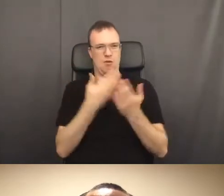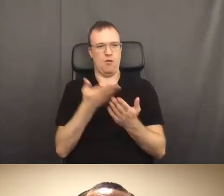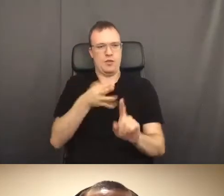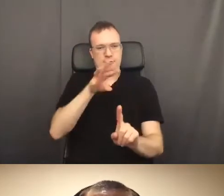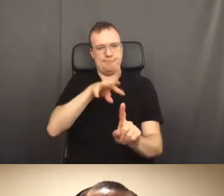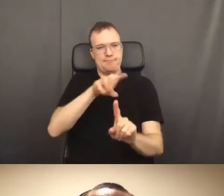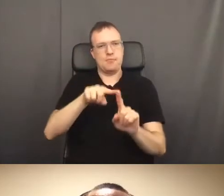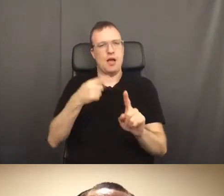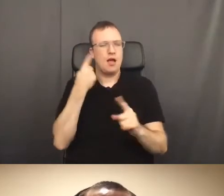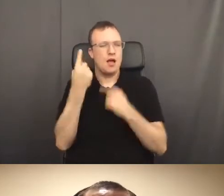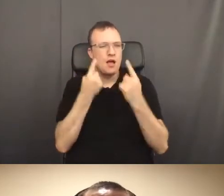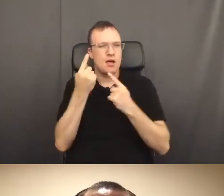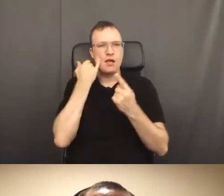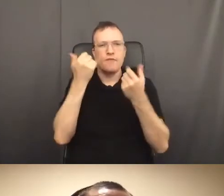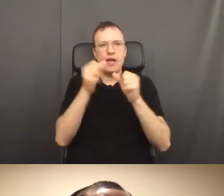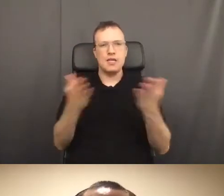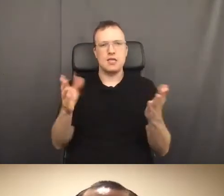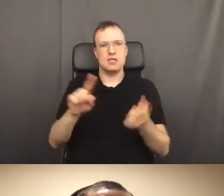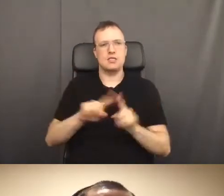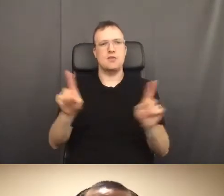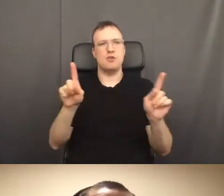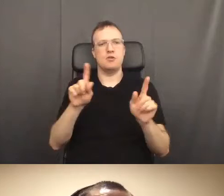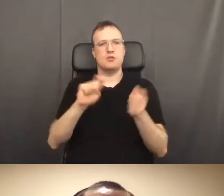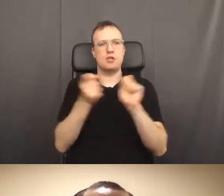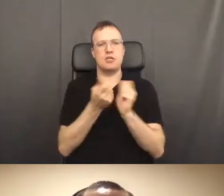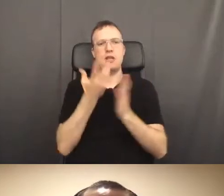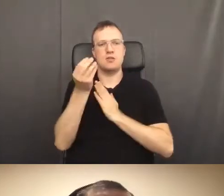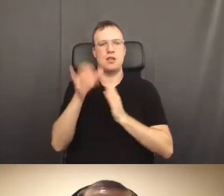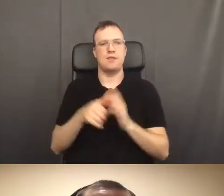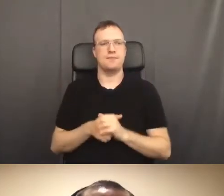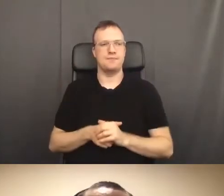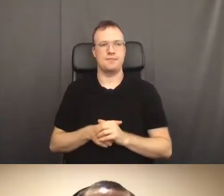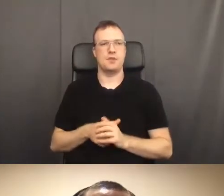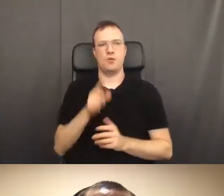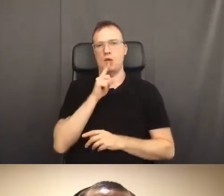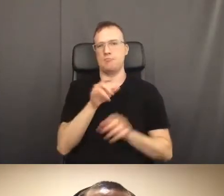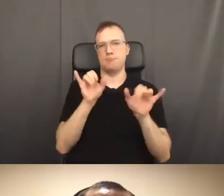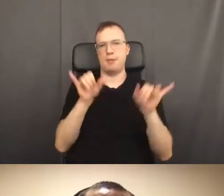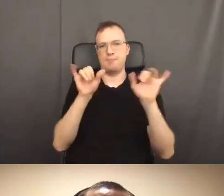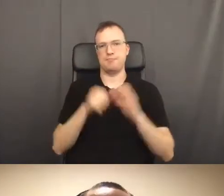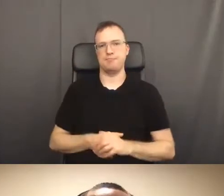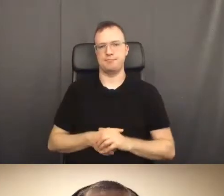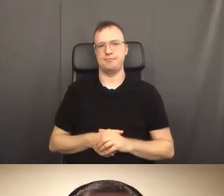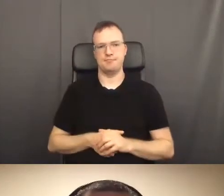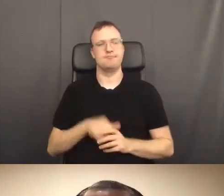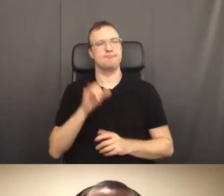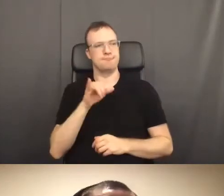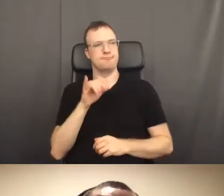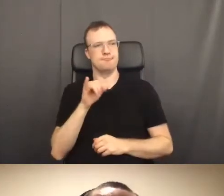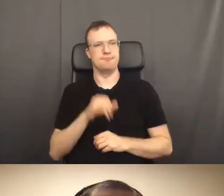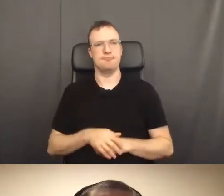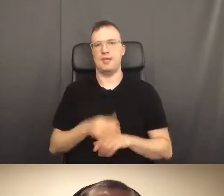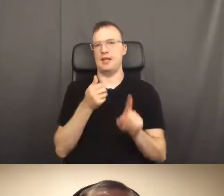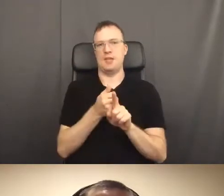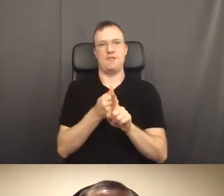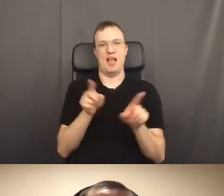wonder if there was anything different outside of that. It's completely the same. Flat, eh? Okay. He's just